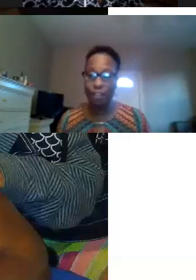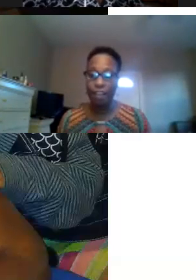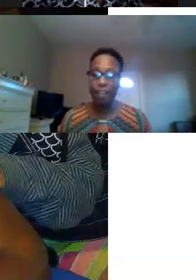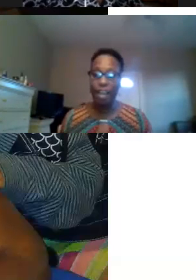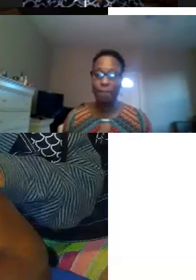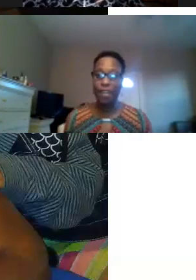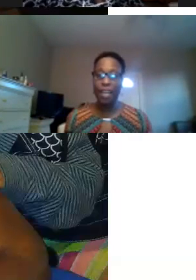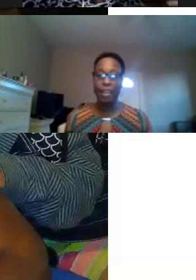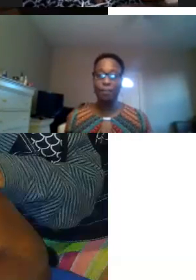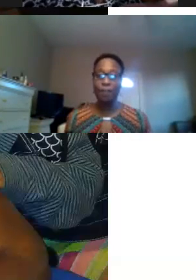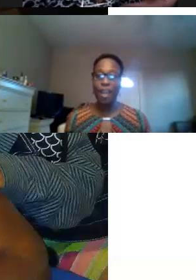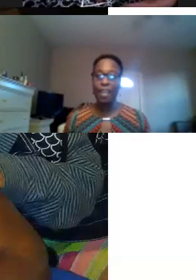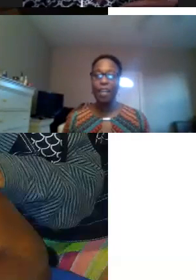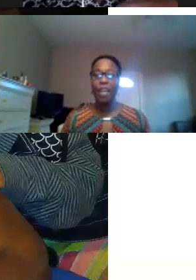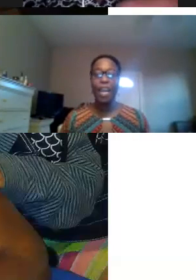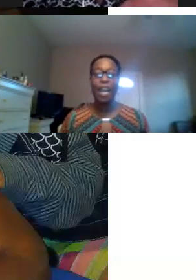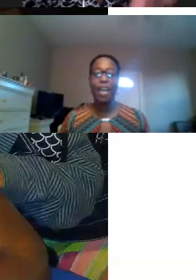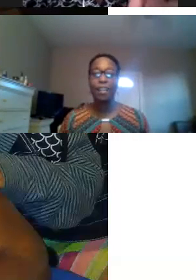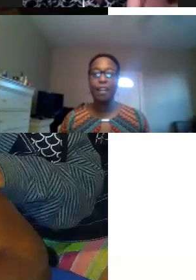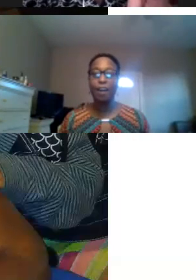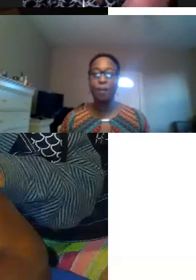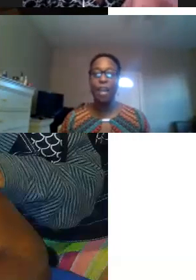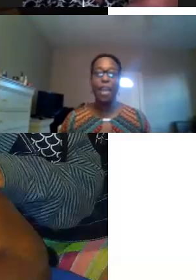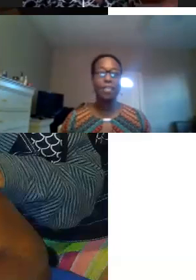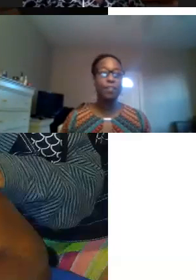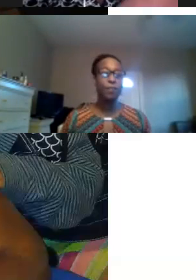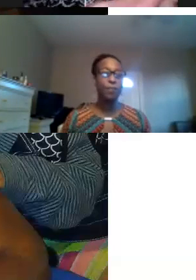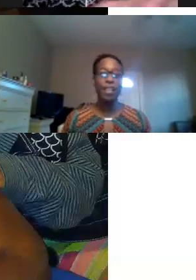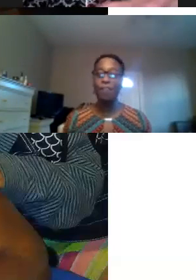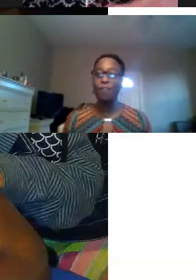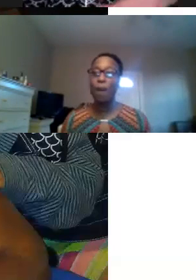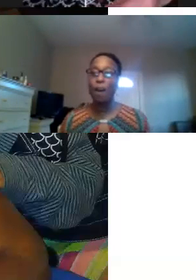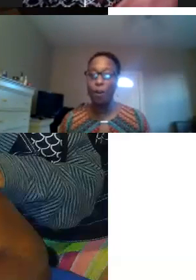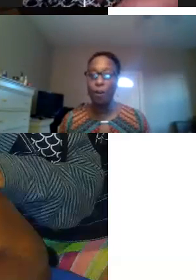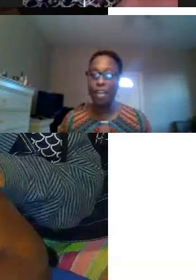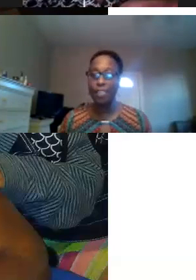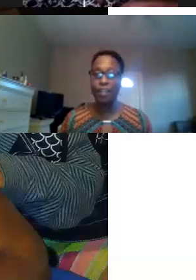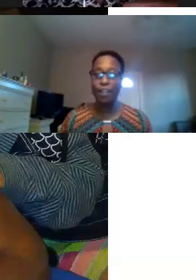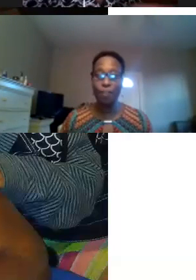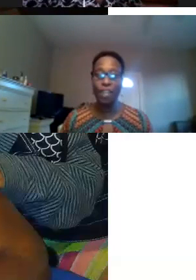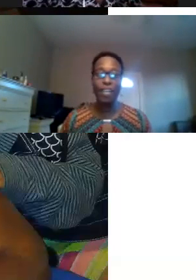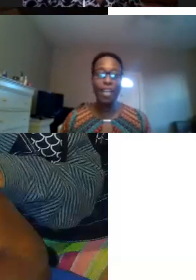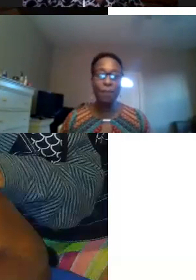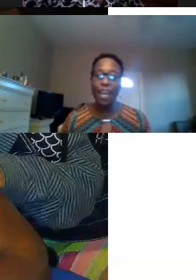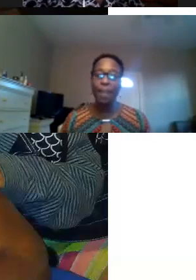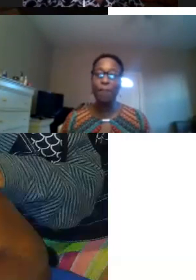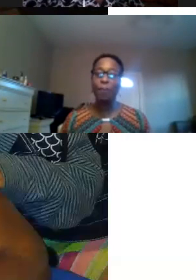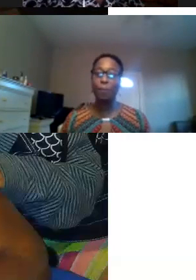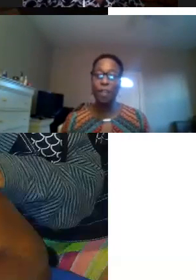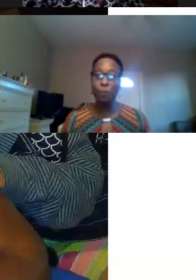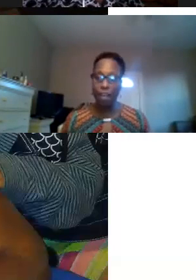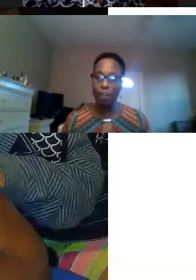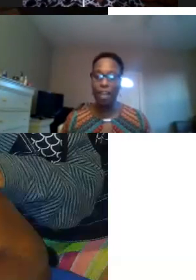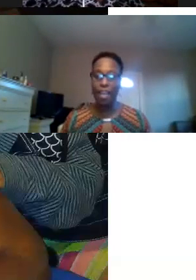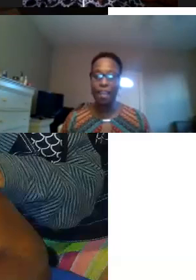of like Medicaid, right? And had to live on my own as an adult. And then it became like